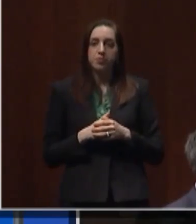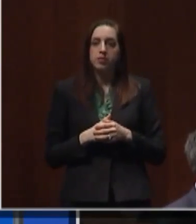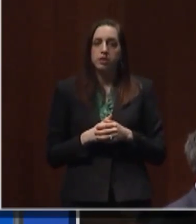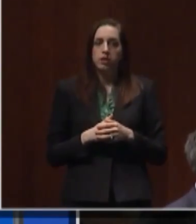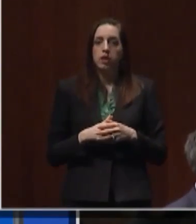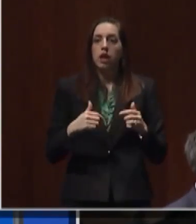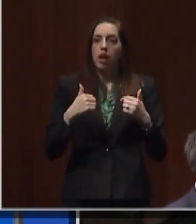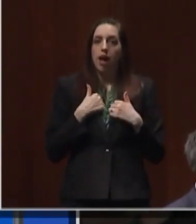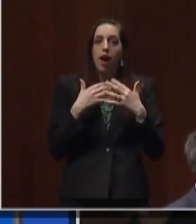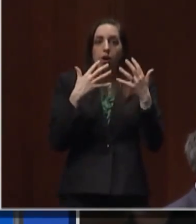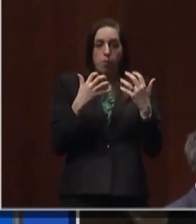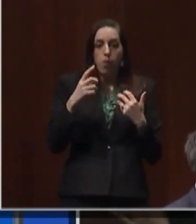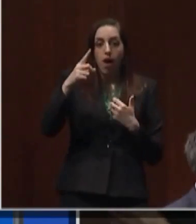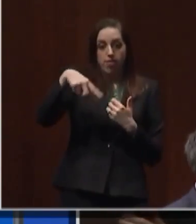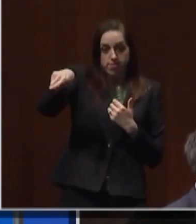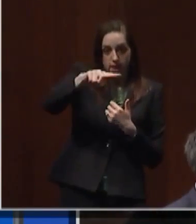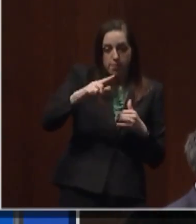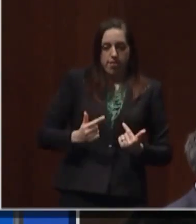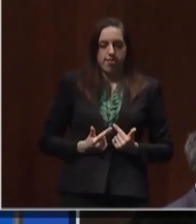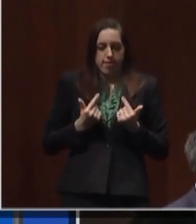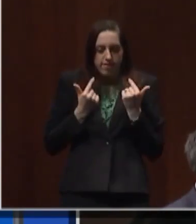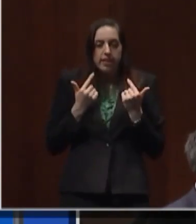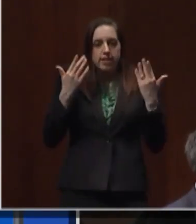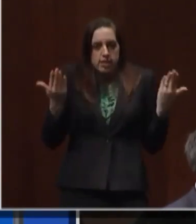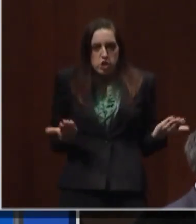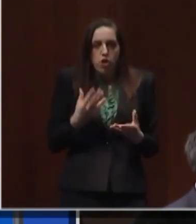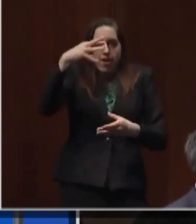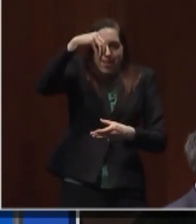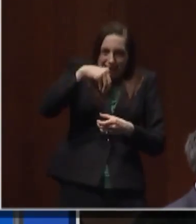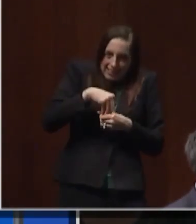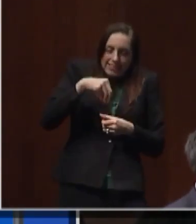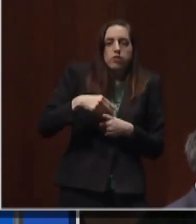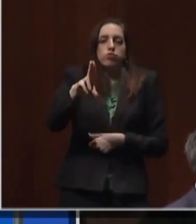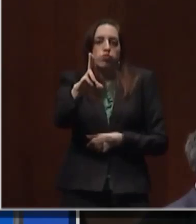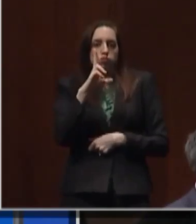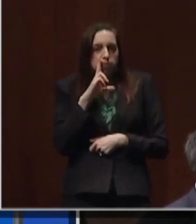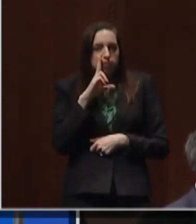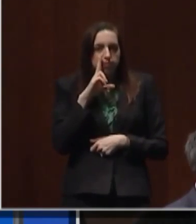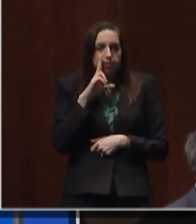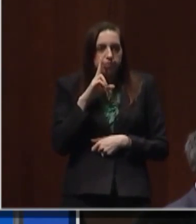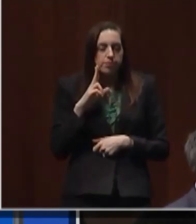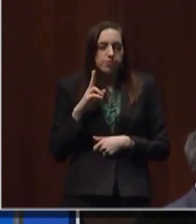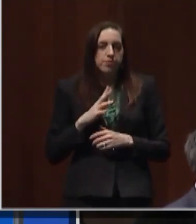I want them living in Houston.